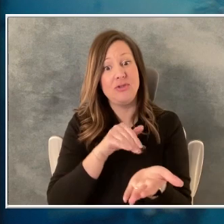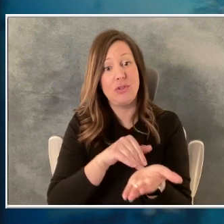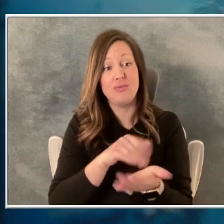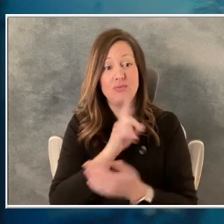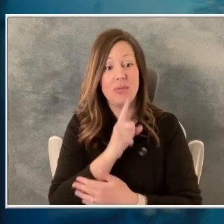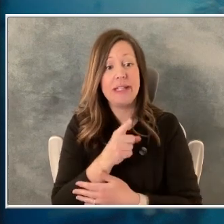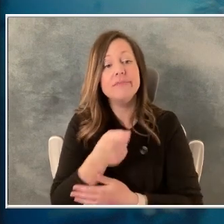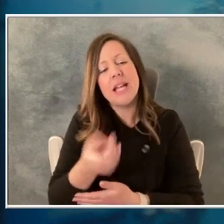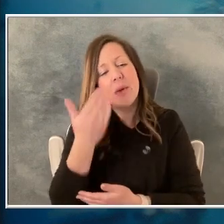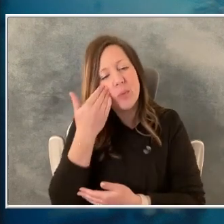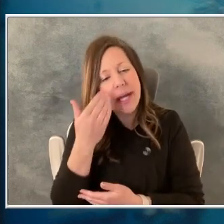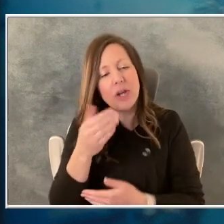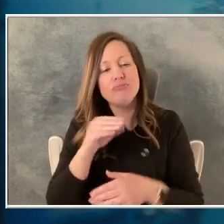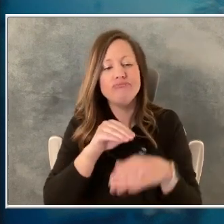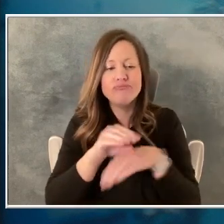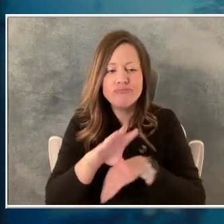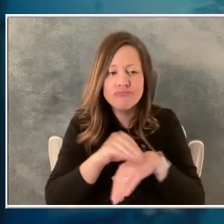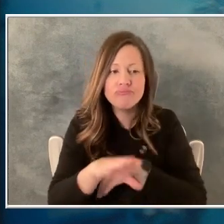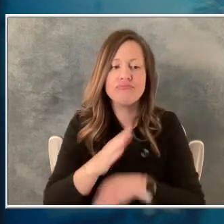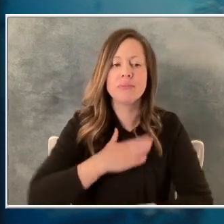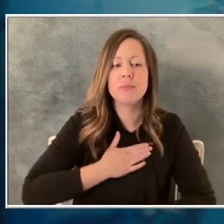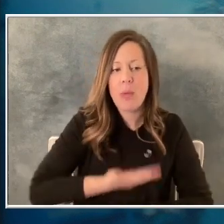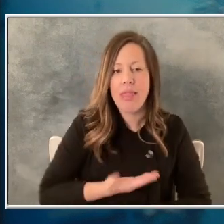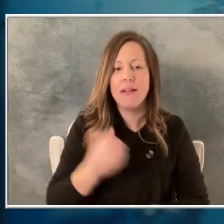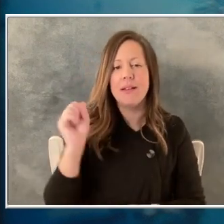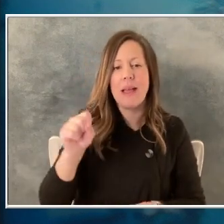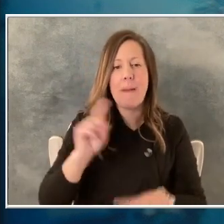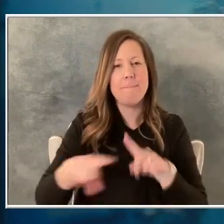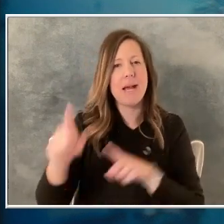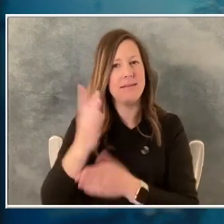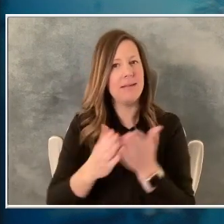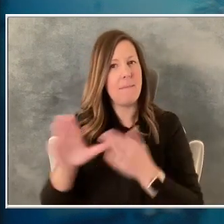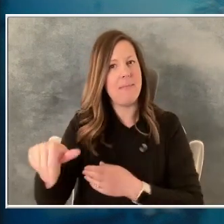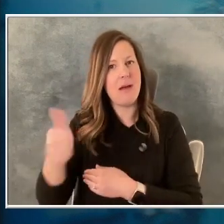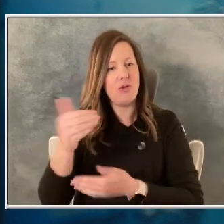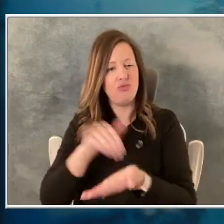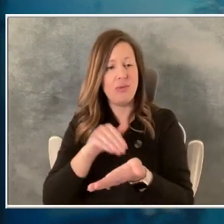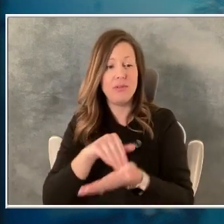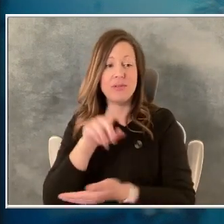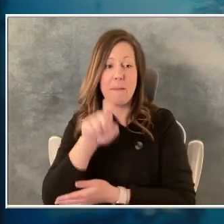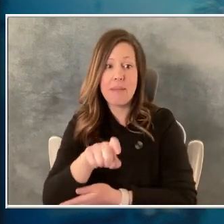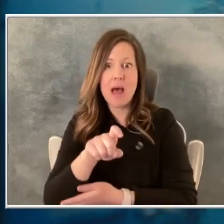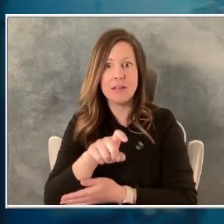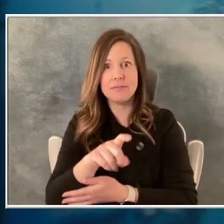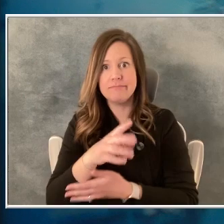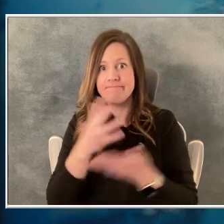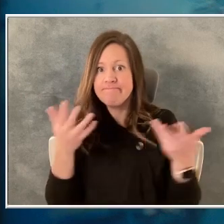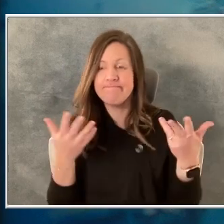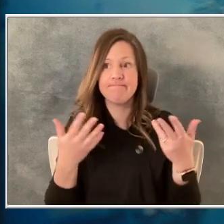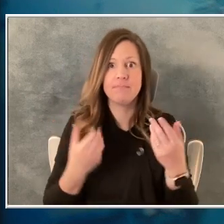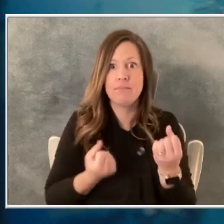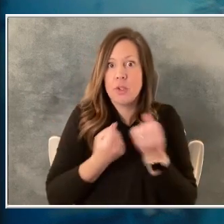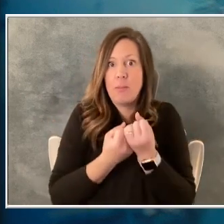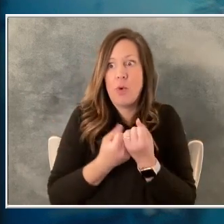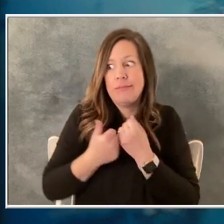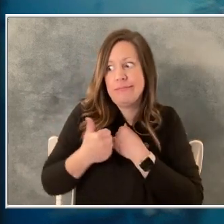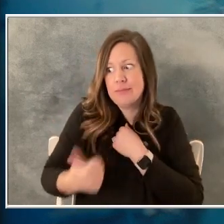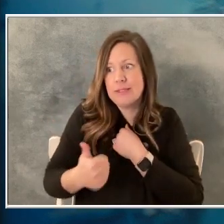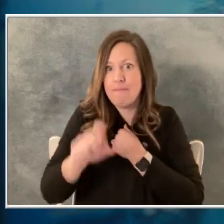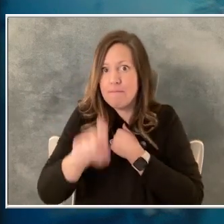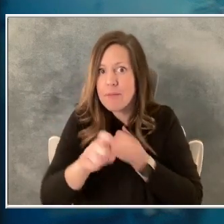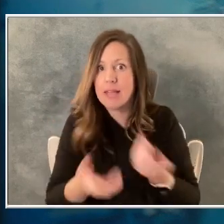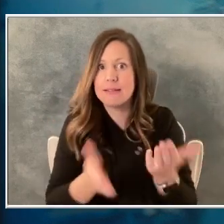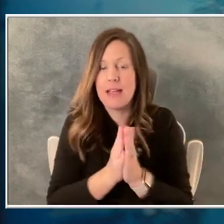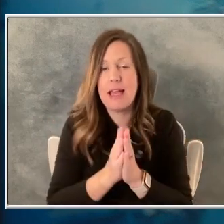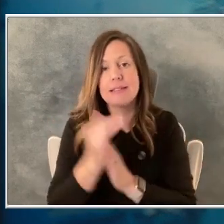guidelines and will do it. I think for some other doctors, I think you probably have to advocate for yourself and ask for a PSA if you're at the right age. Now, I